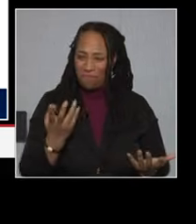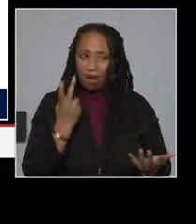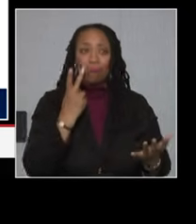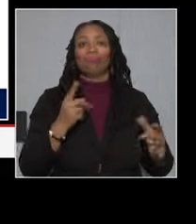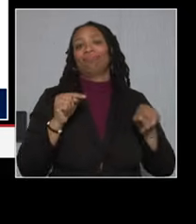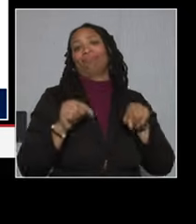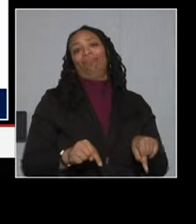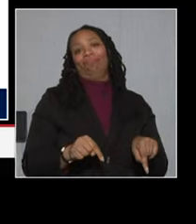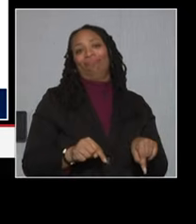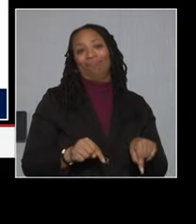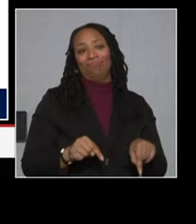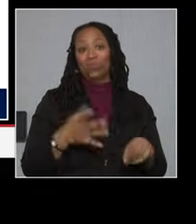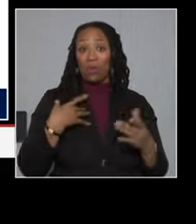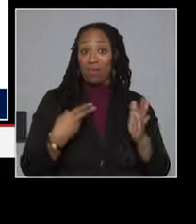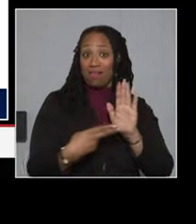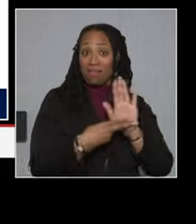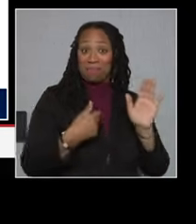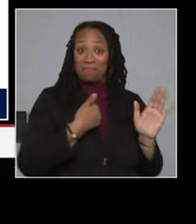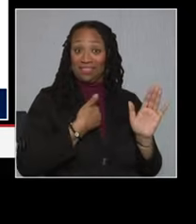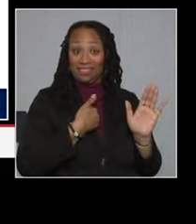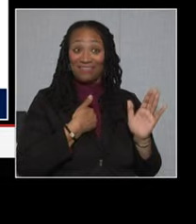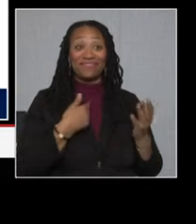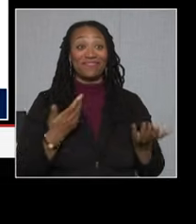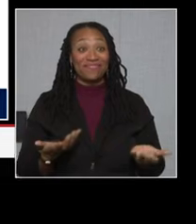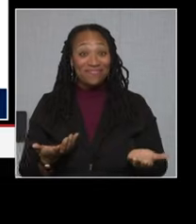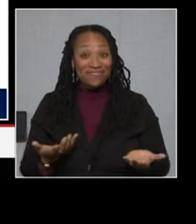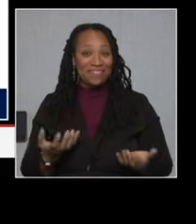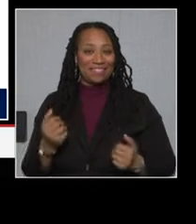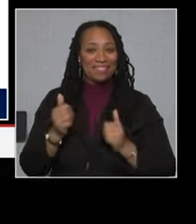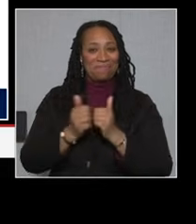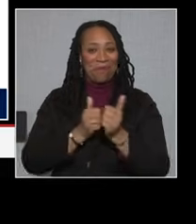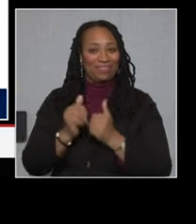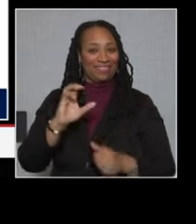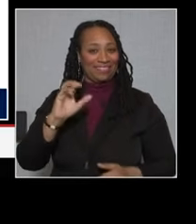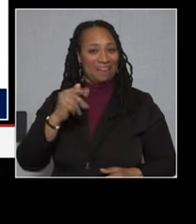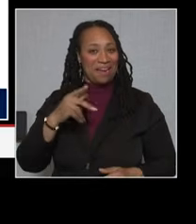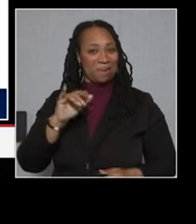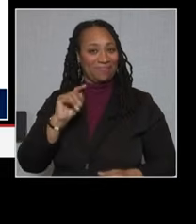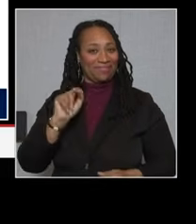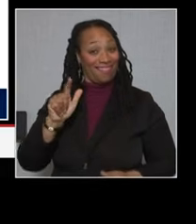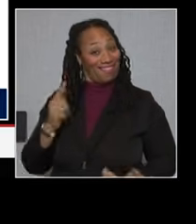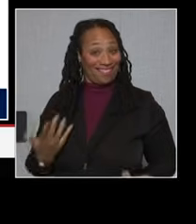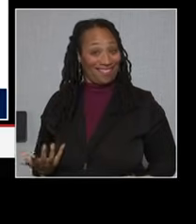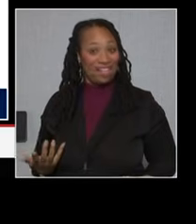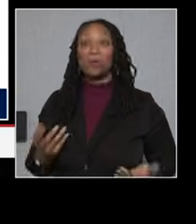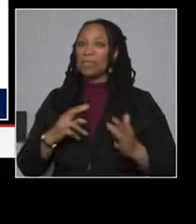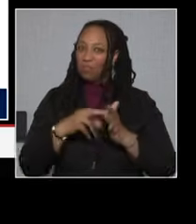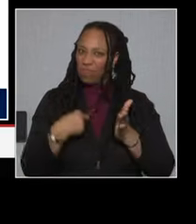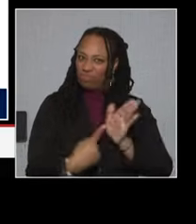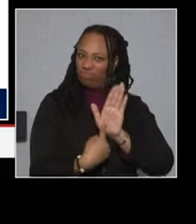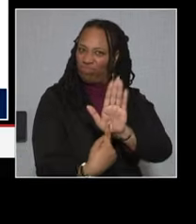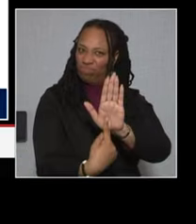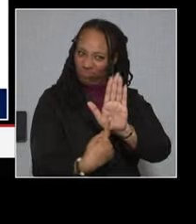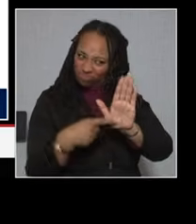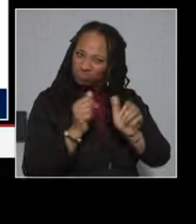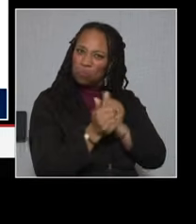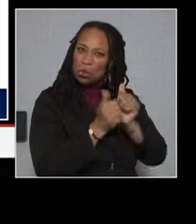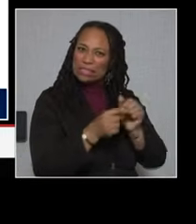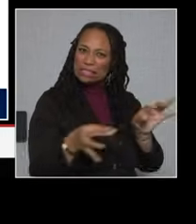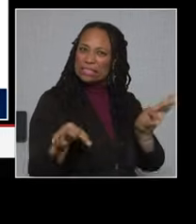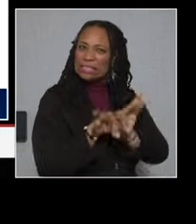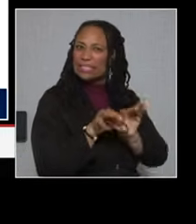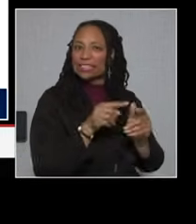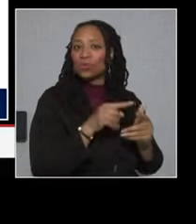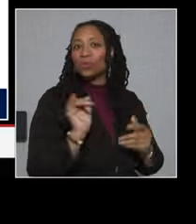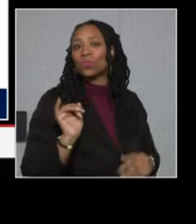We've seen how stadiums are not only a home for sports, they are also home for concerts and a variety of different events.